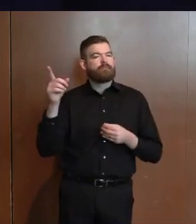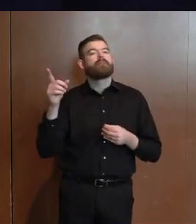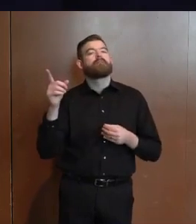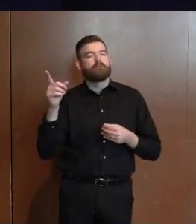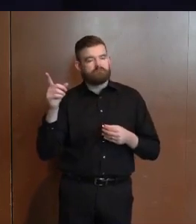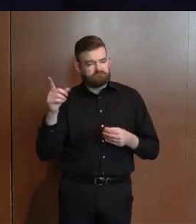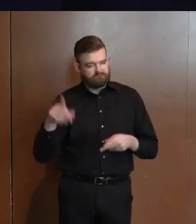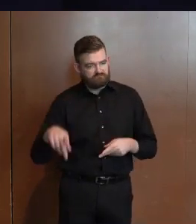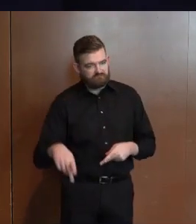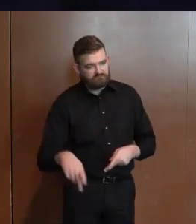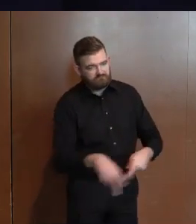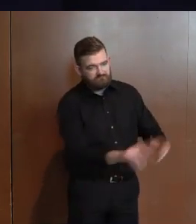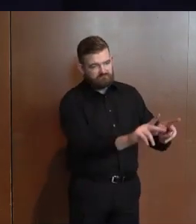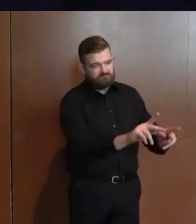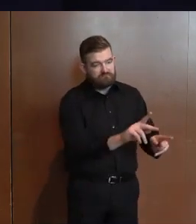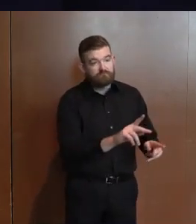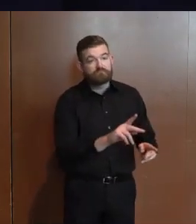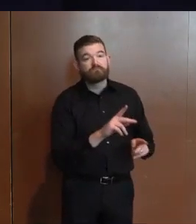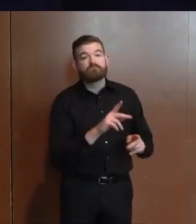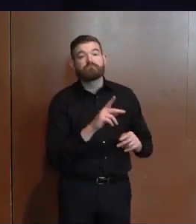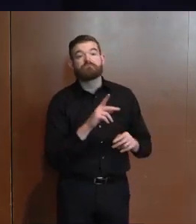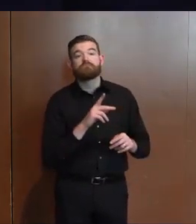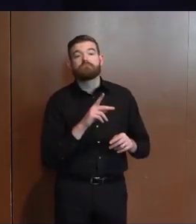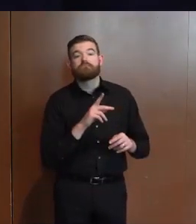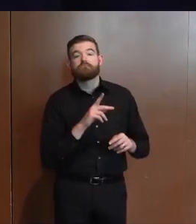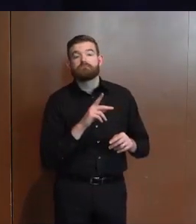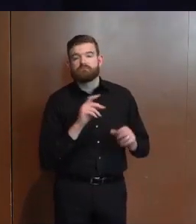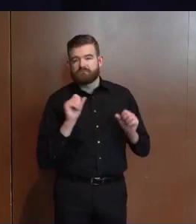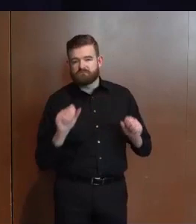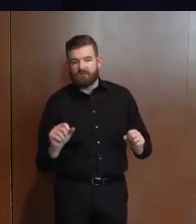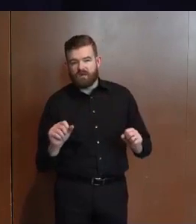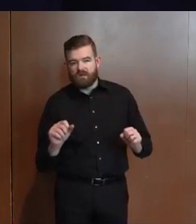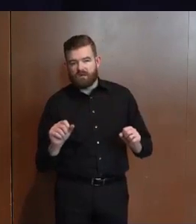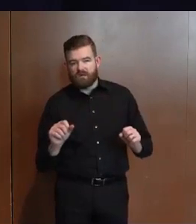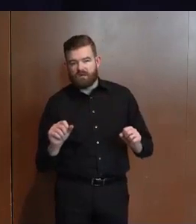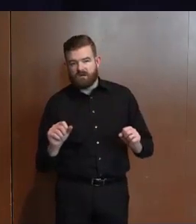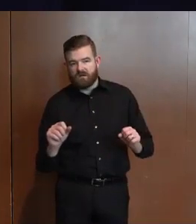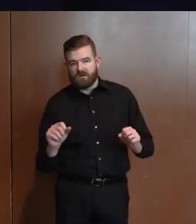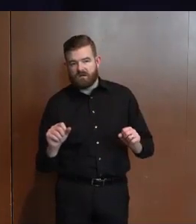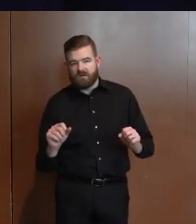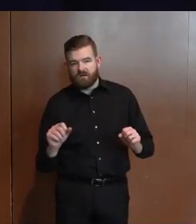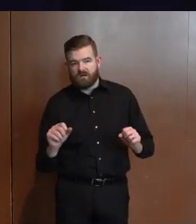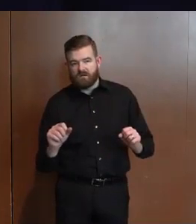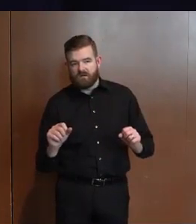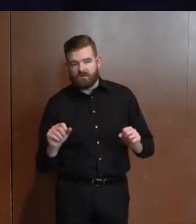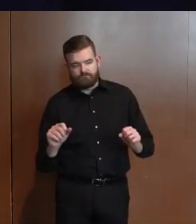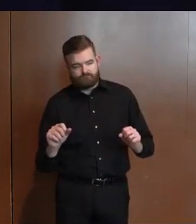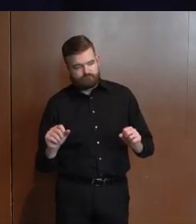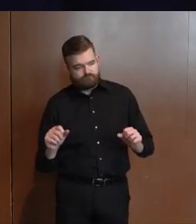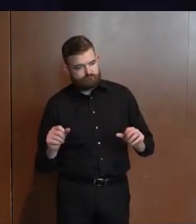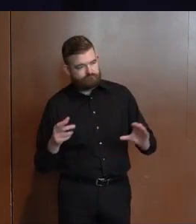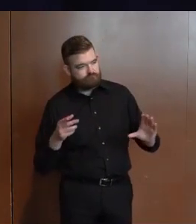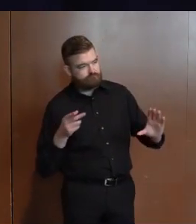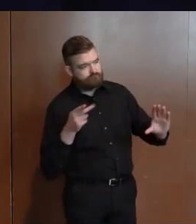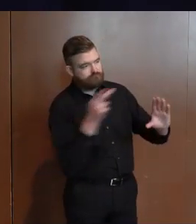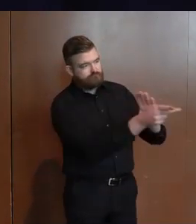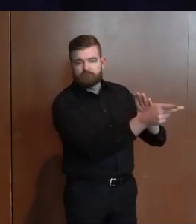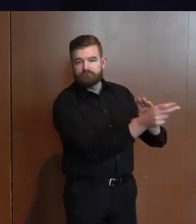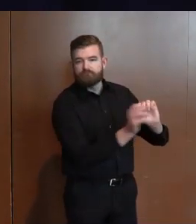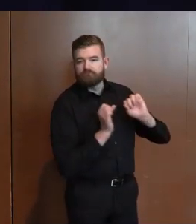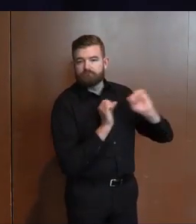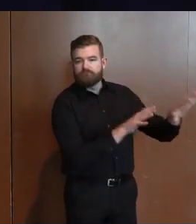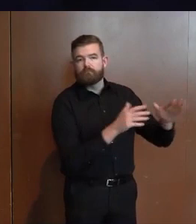because there was a lot of holding on, and we're trying to alleviate the stresses on hospitals, and that, to the commissioner's point, with regard